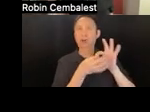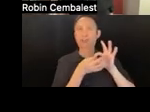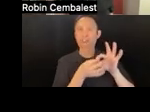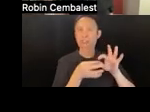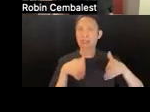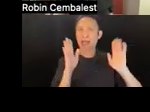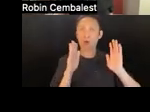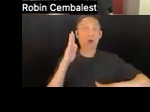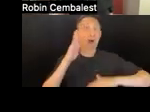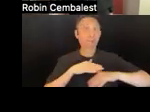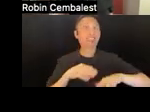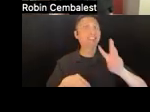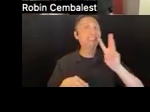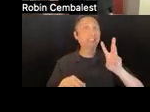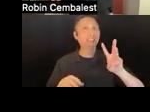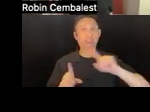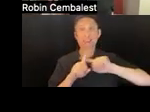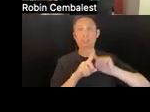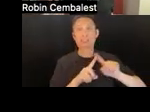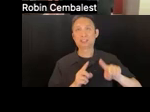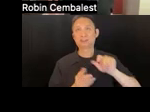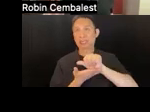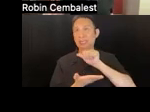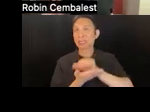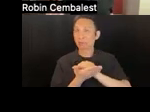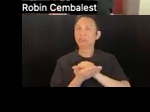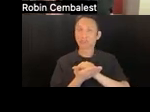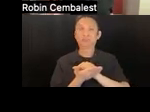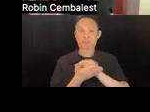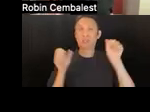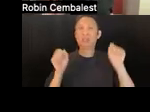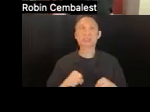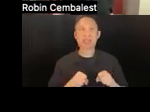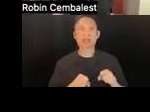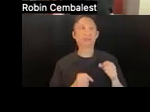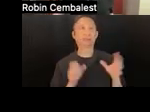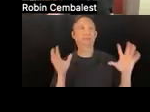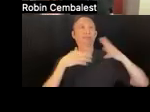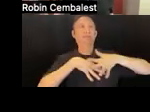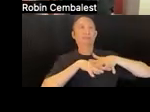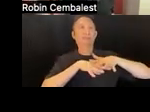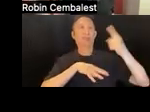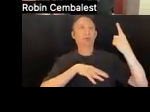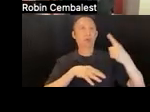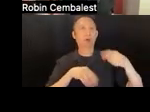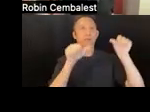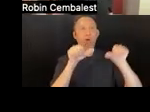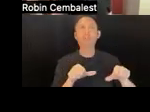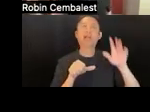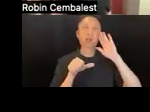that up to 6 accounts, it's one post and it goes on the feed of all up to 6